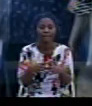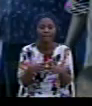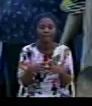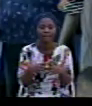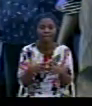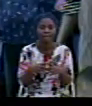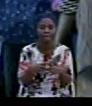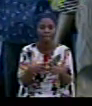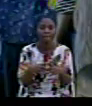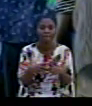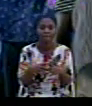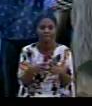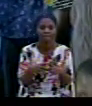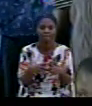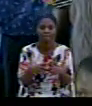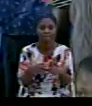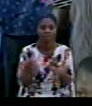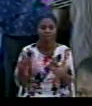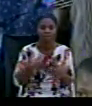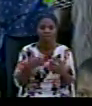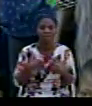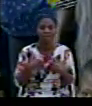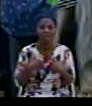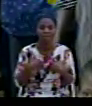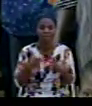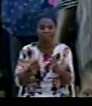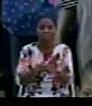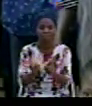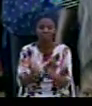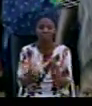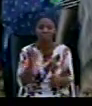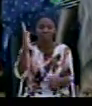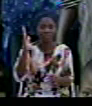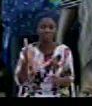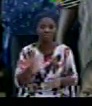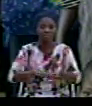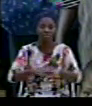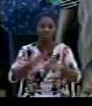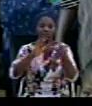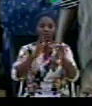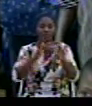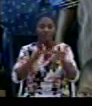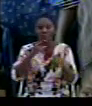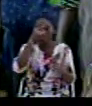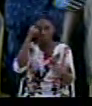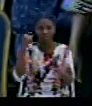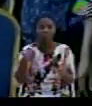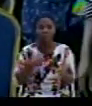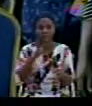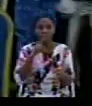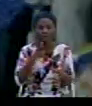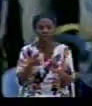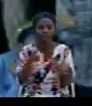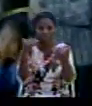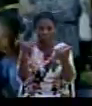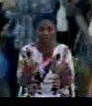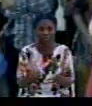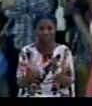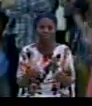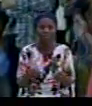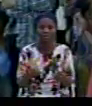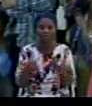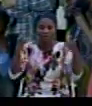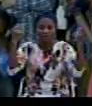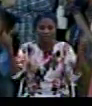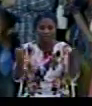Yes, we have various testimonies online because we are currently celebrating the